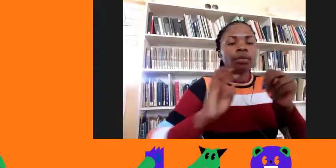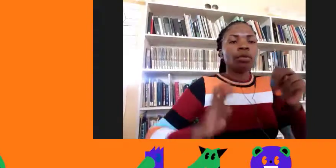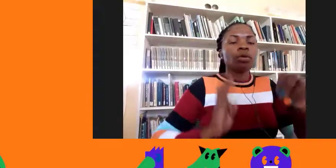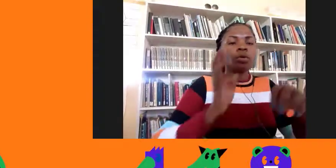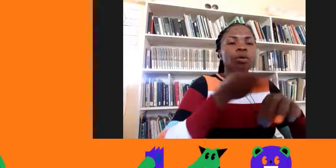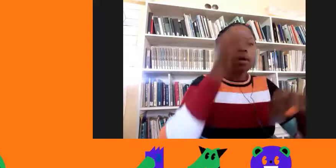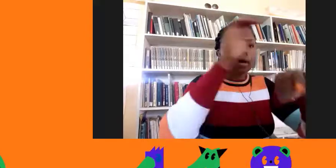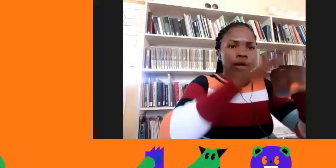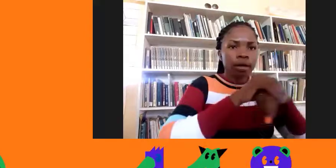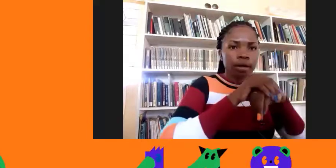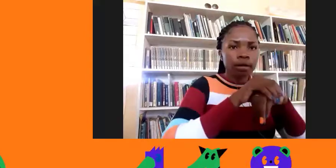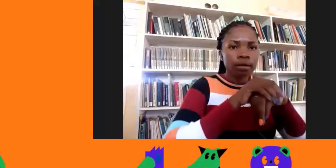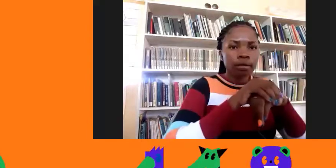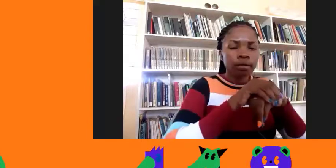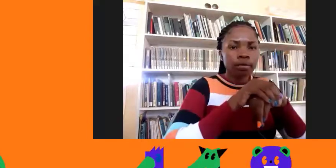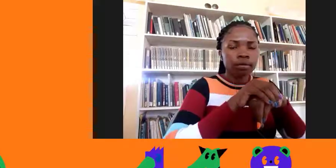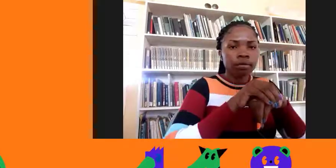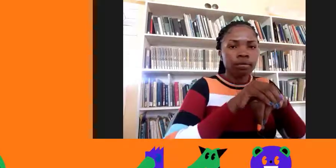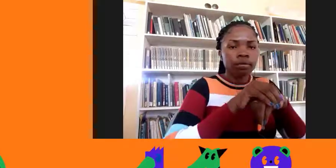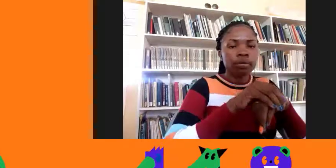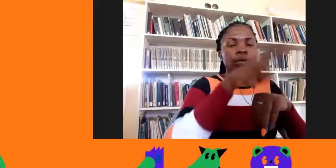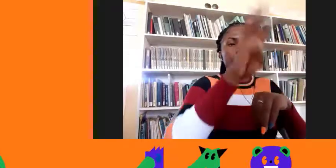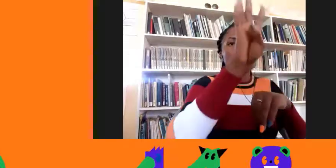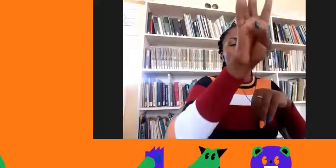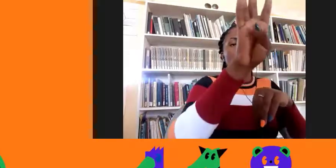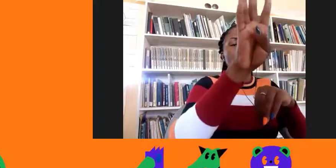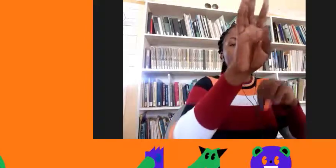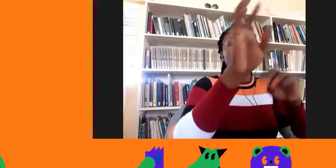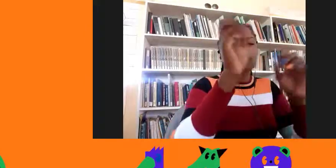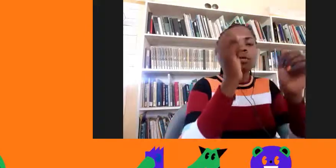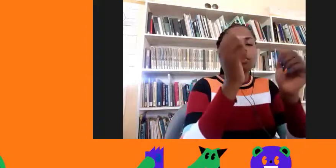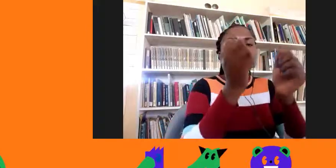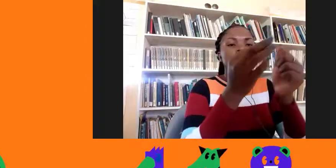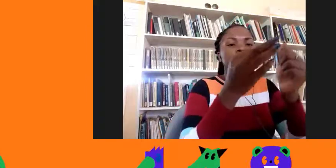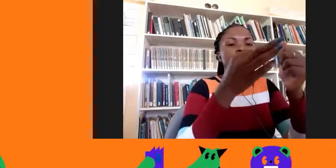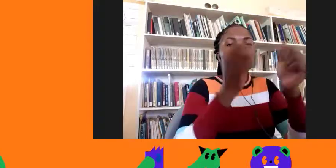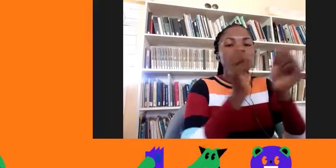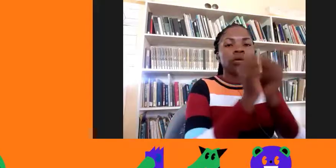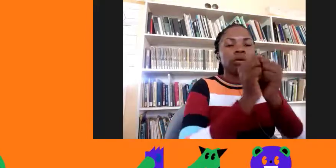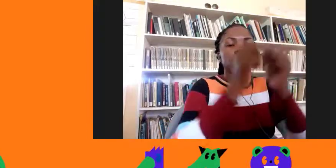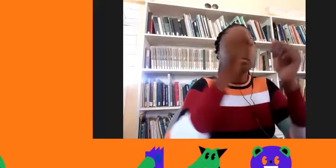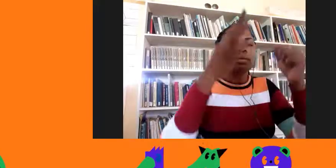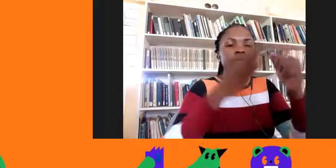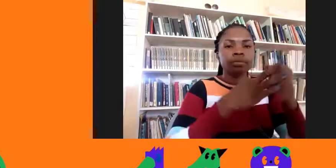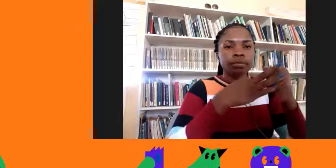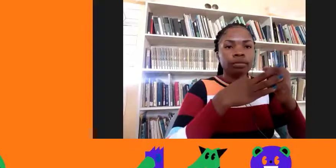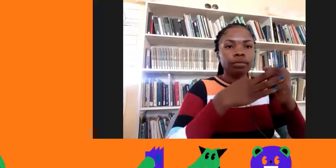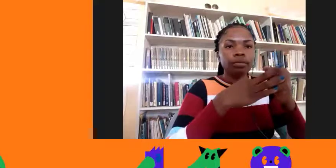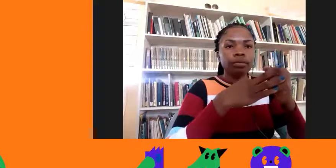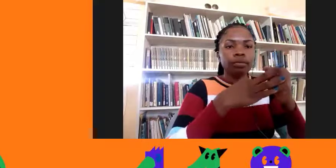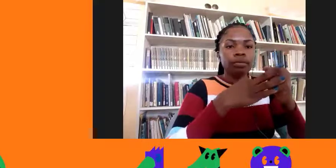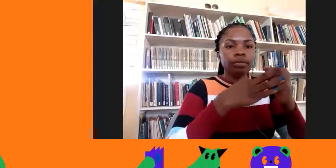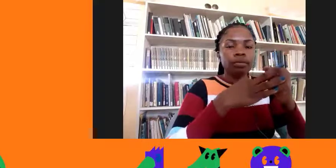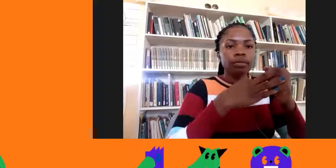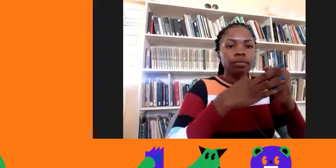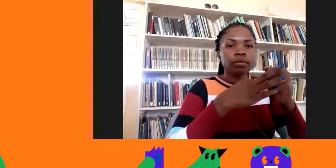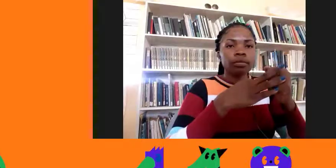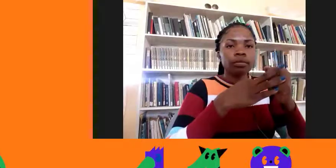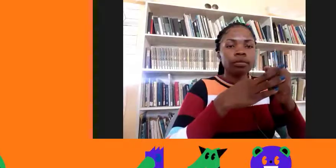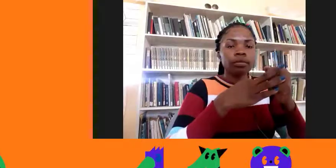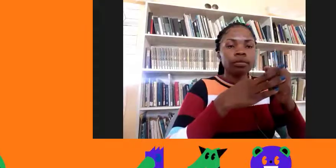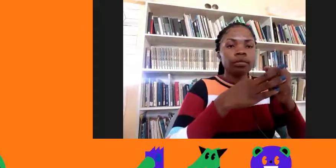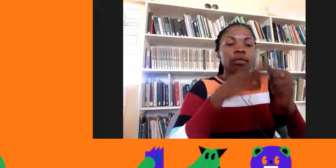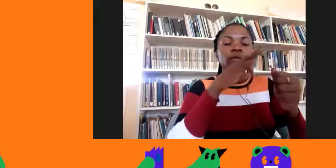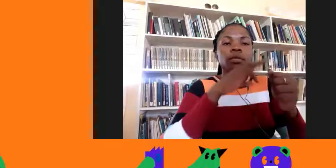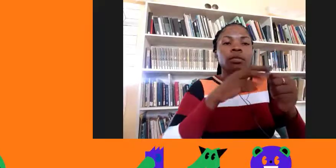to be 418. Therefore, the Russian multiplication has been proved to be right